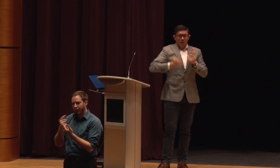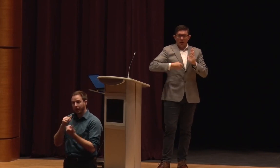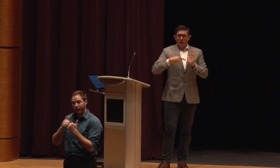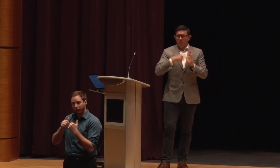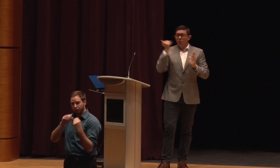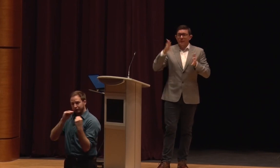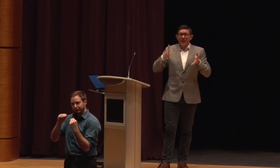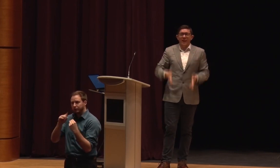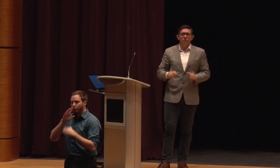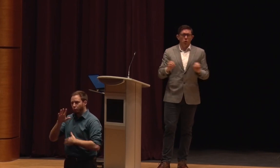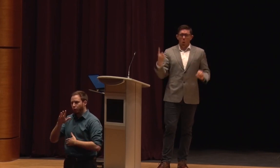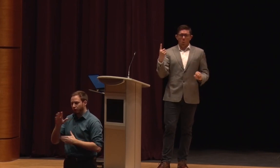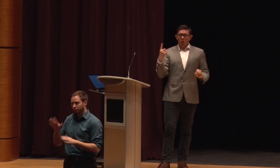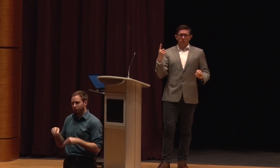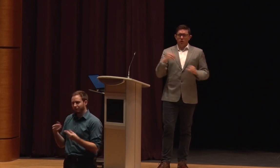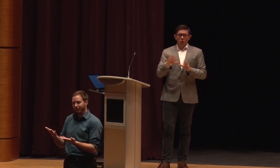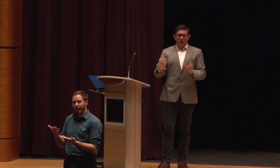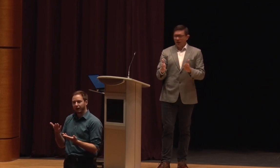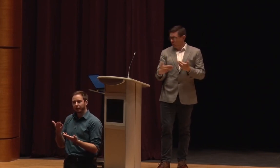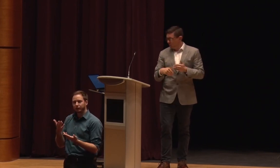rather than just verbalizing it to them.